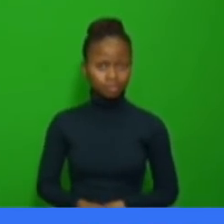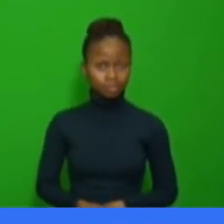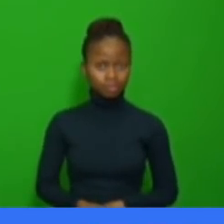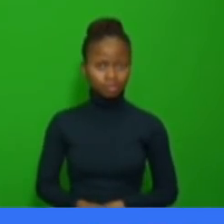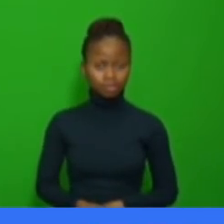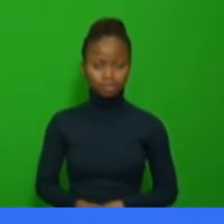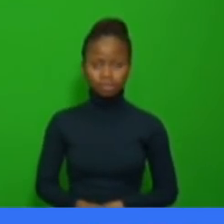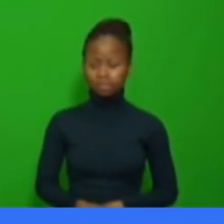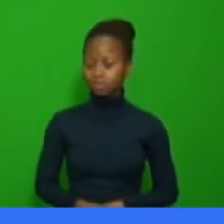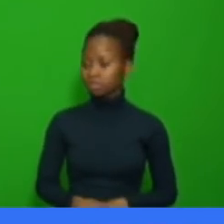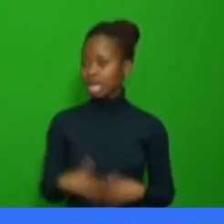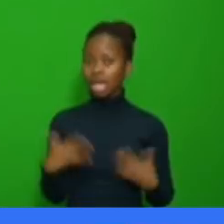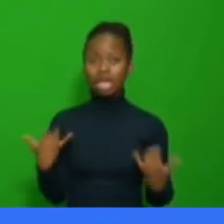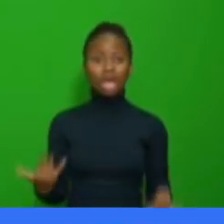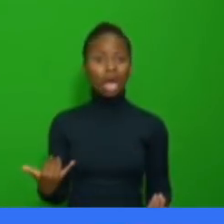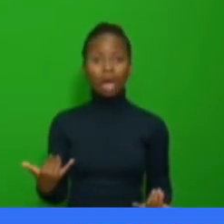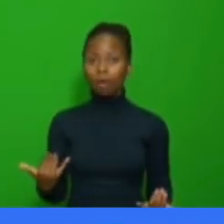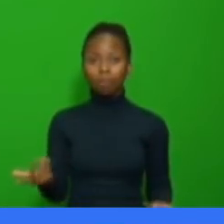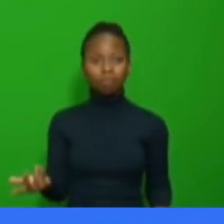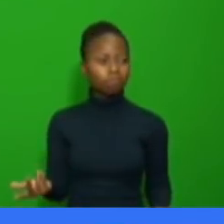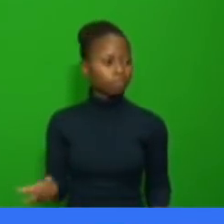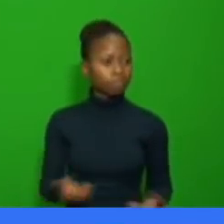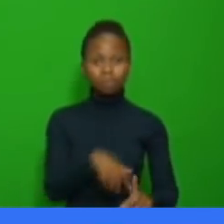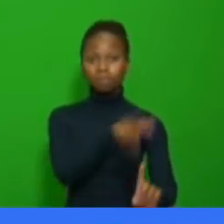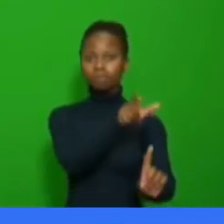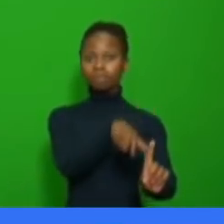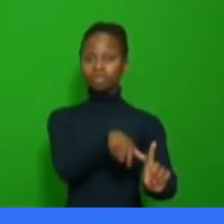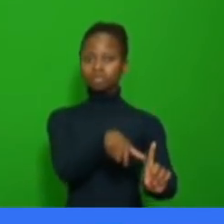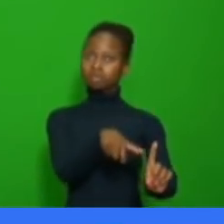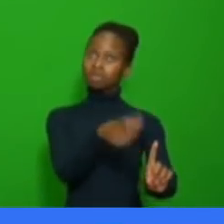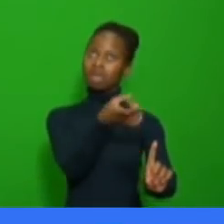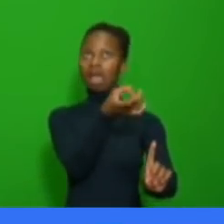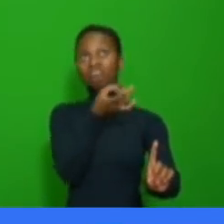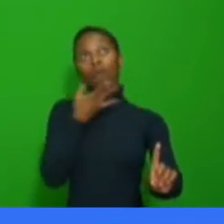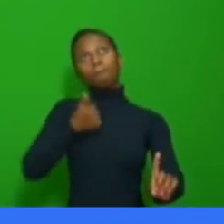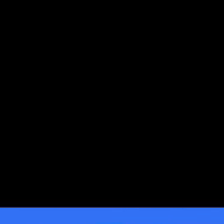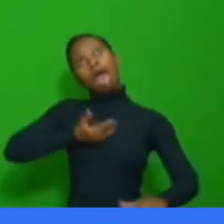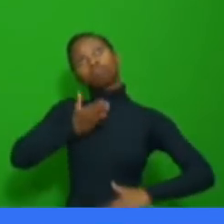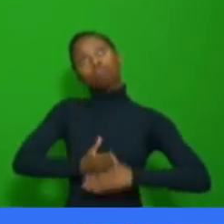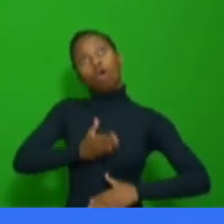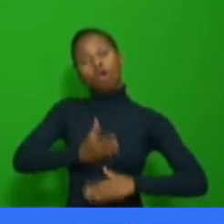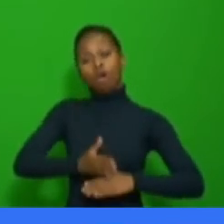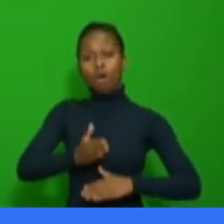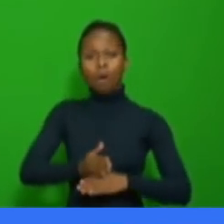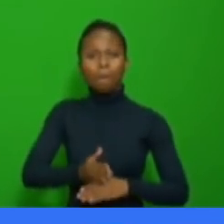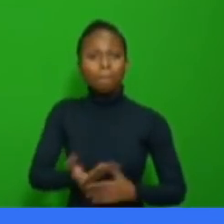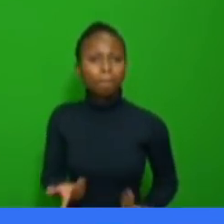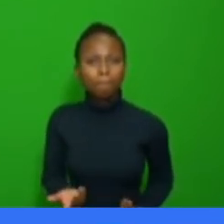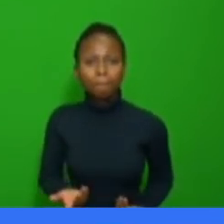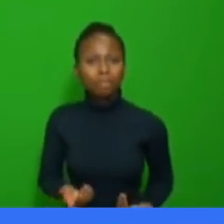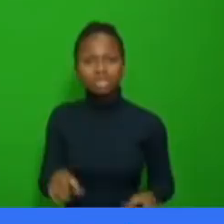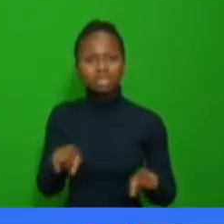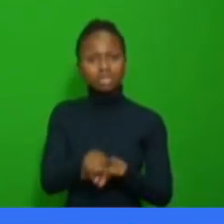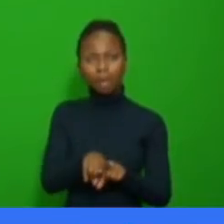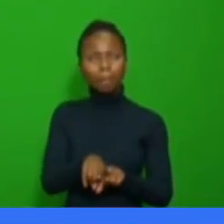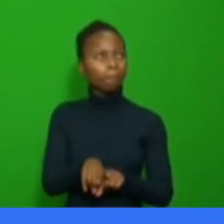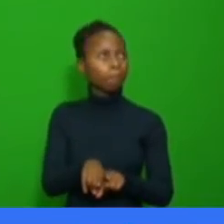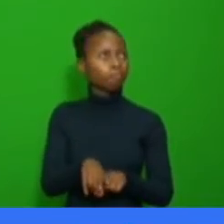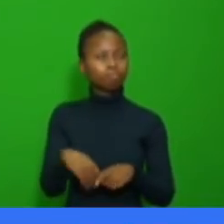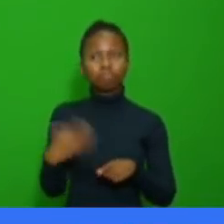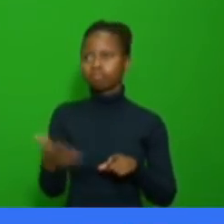I do not need anybody to reassure me and say to me that